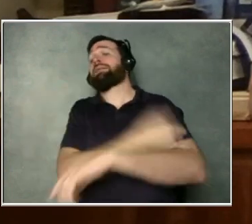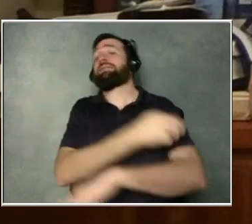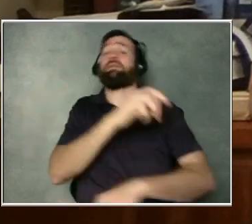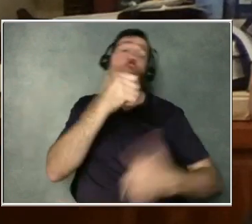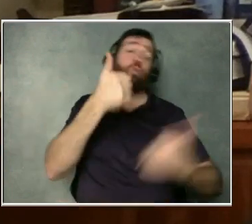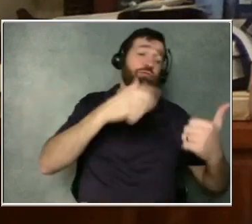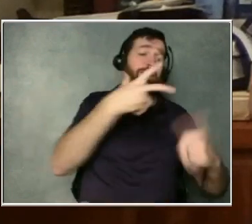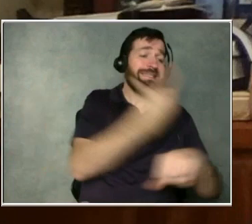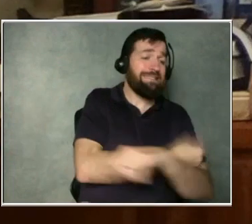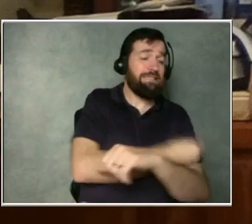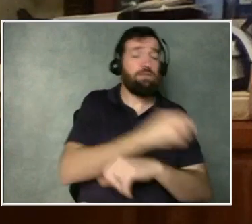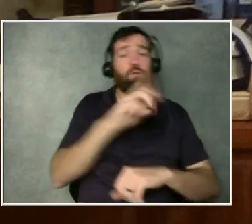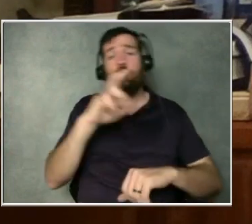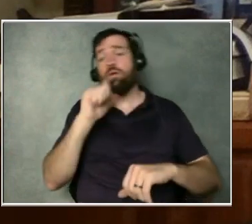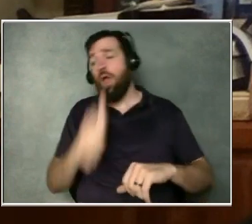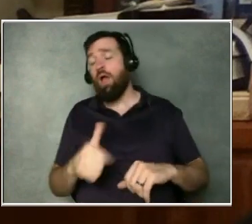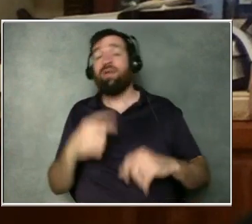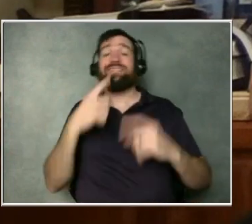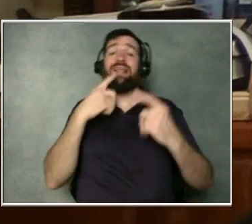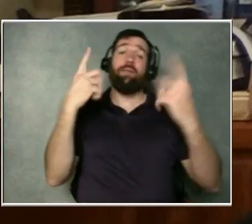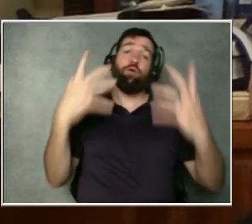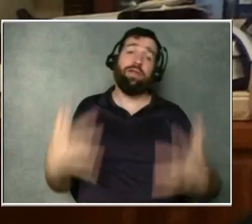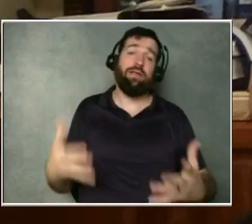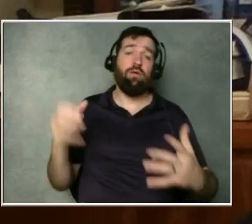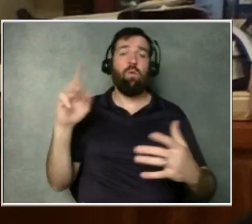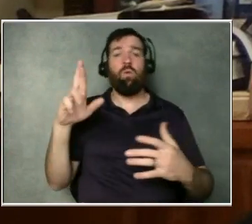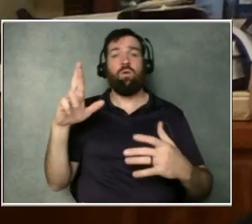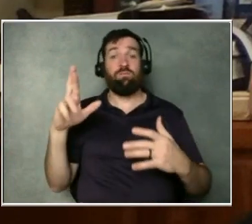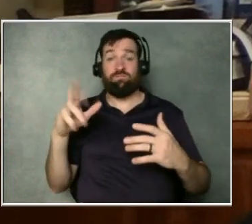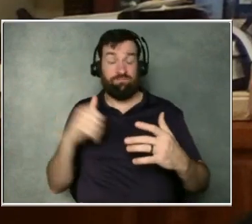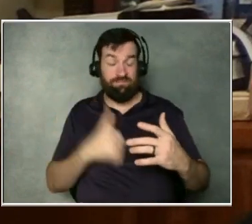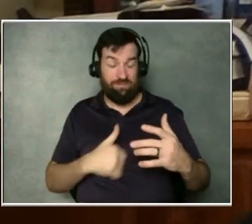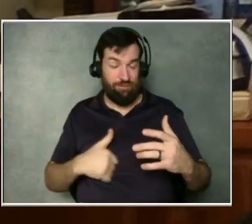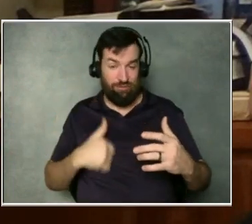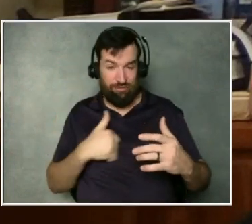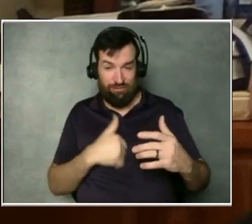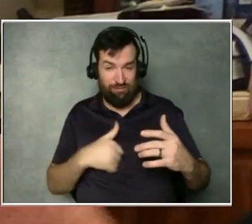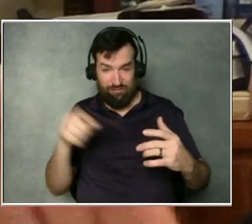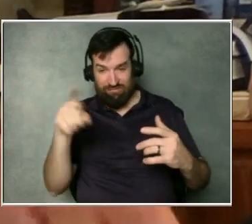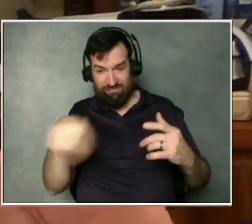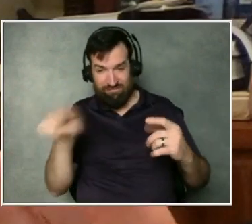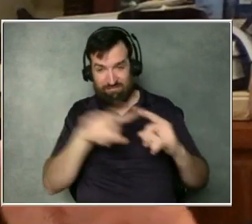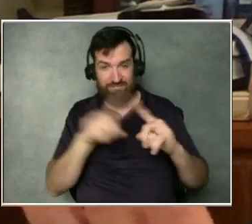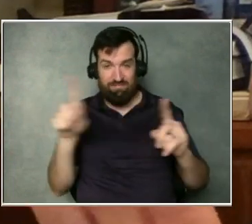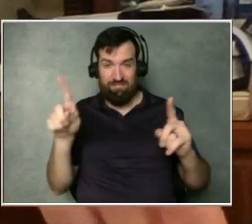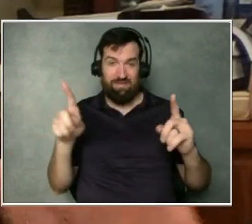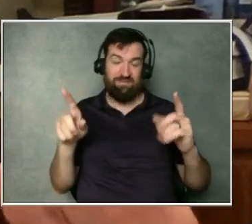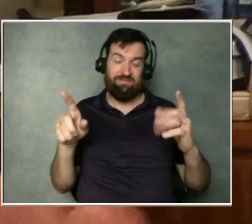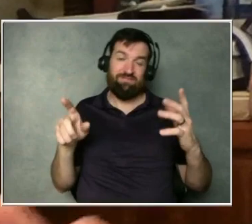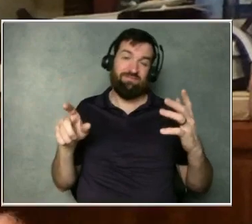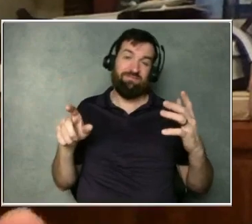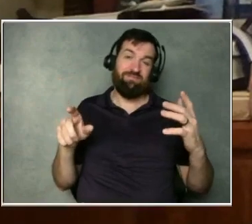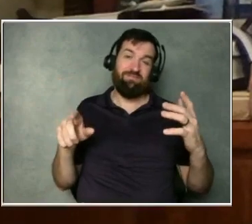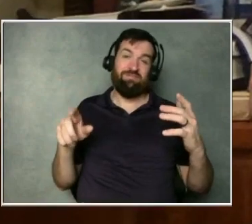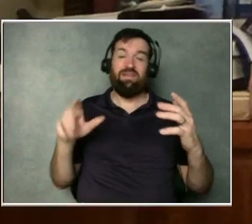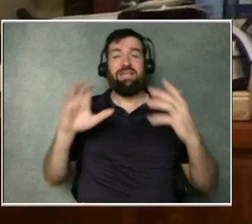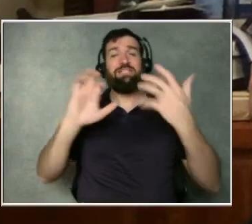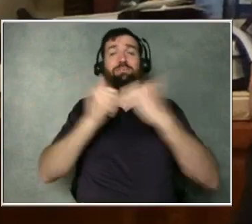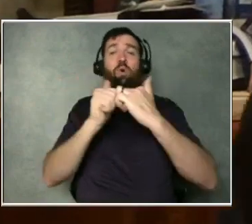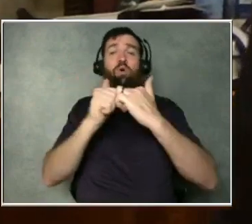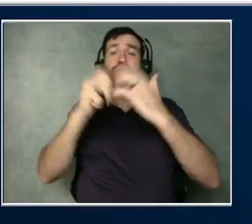to get, or a celebrity, or sorry for you guys, but for any kind of sports